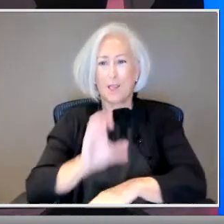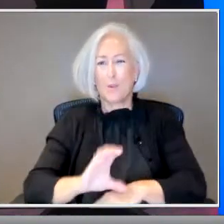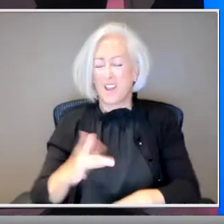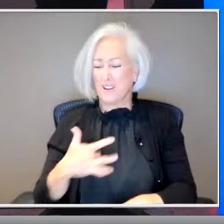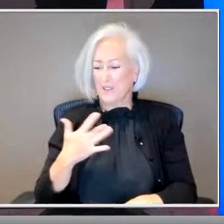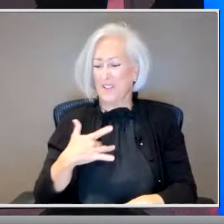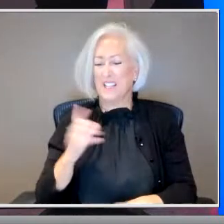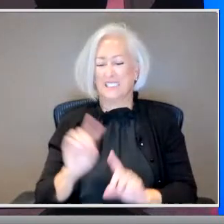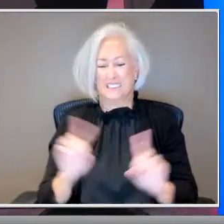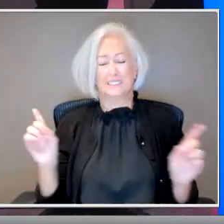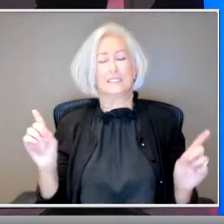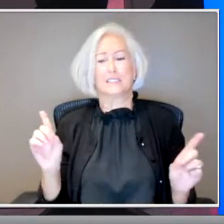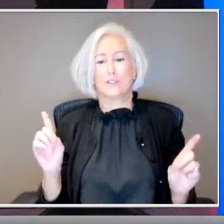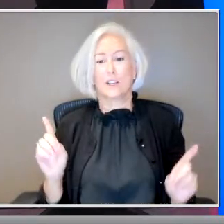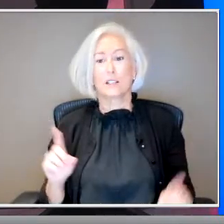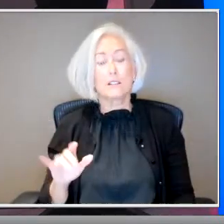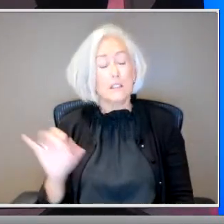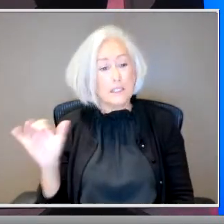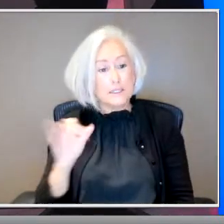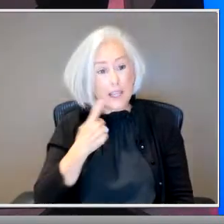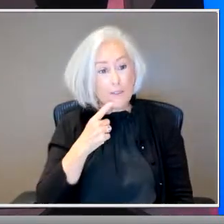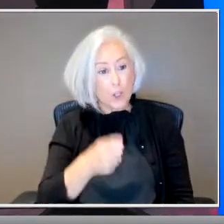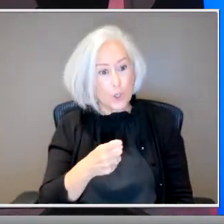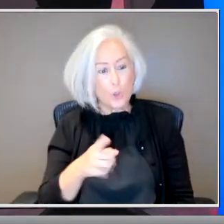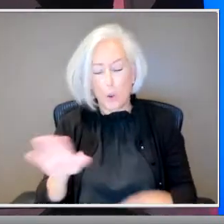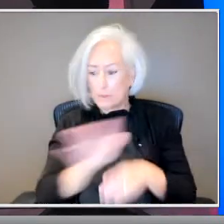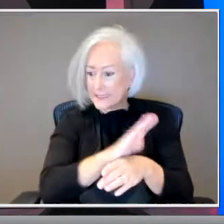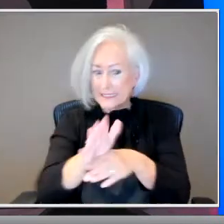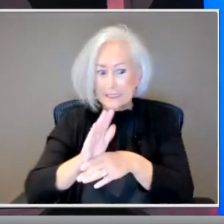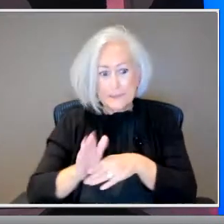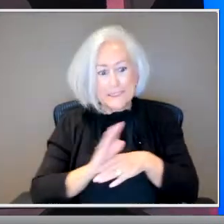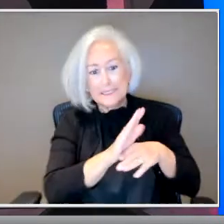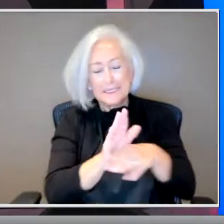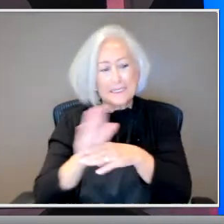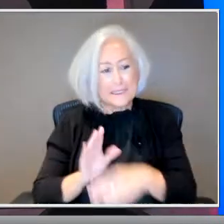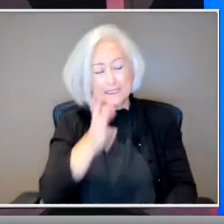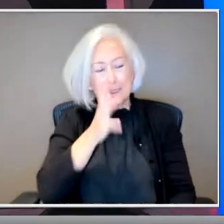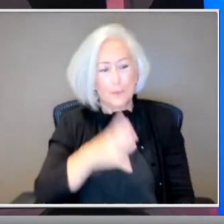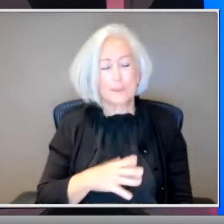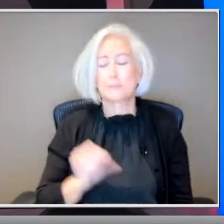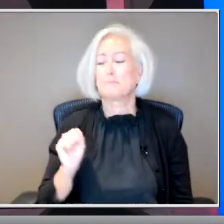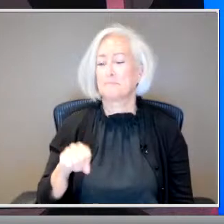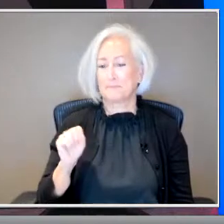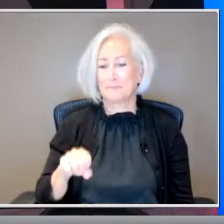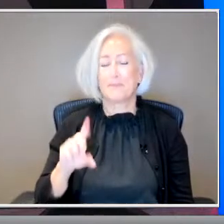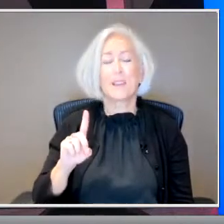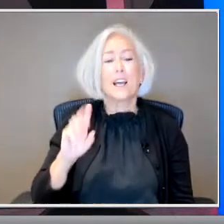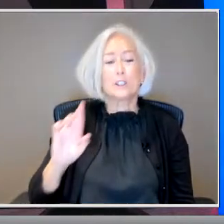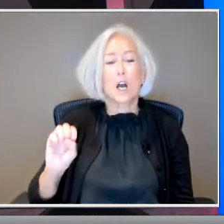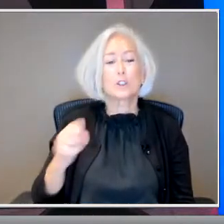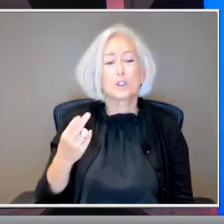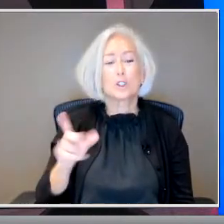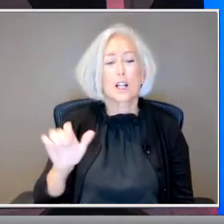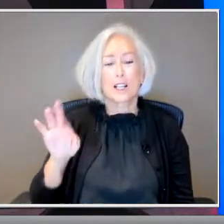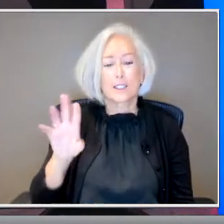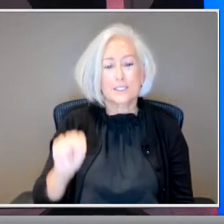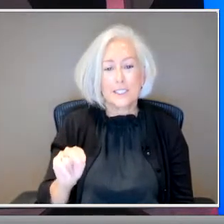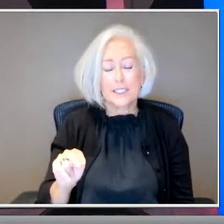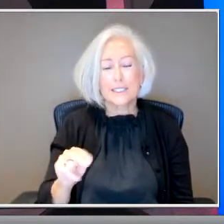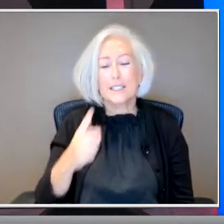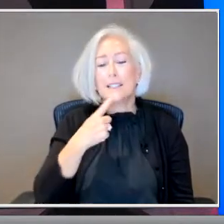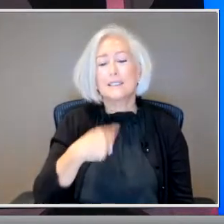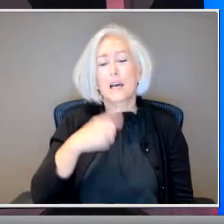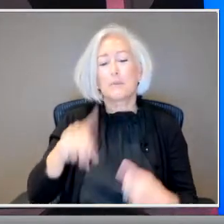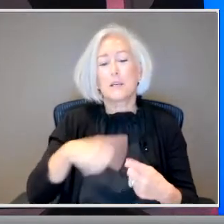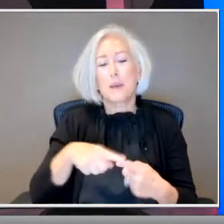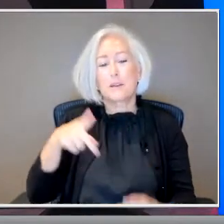Mike, because you are go, go, go. Now, Dr. Sheldon, I want to talk about the premature ventricular contractions,